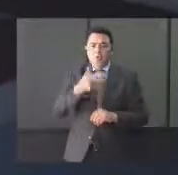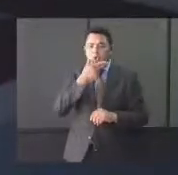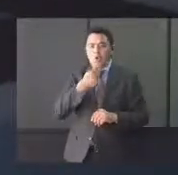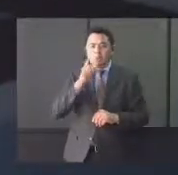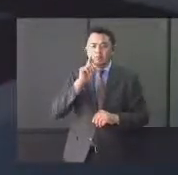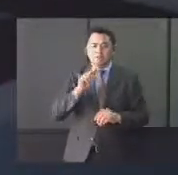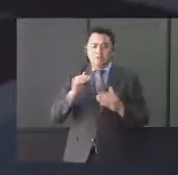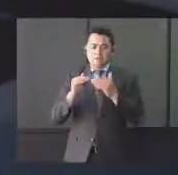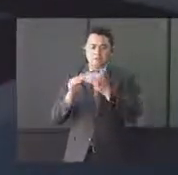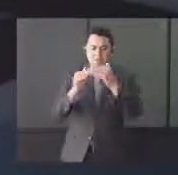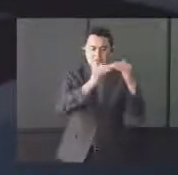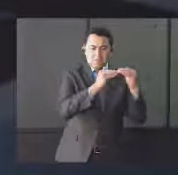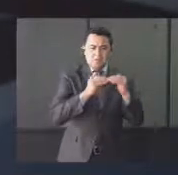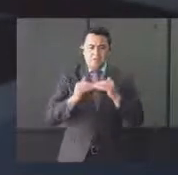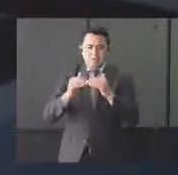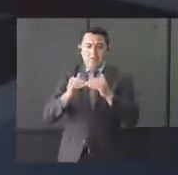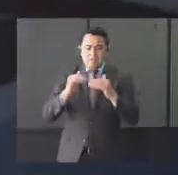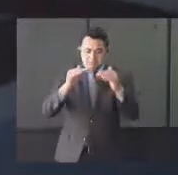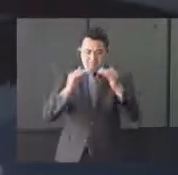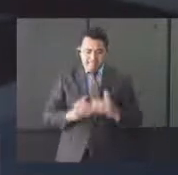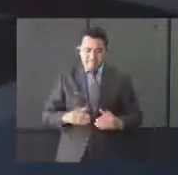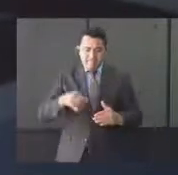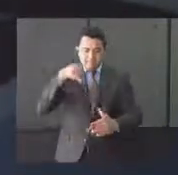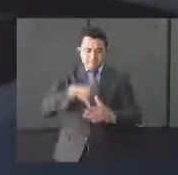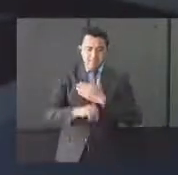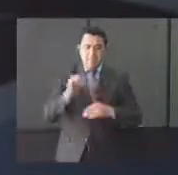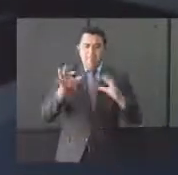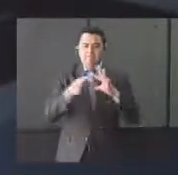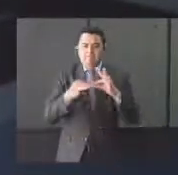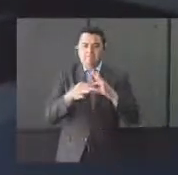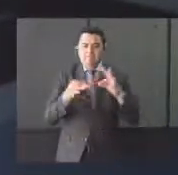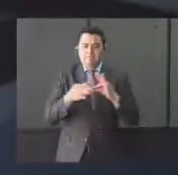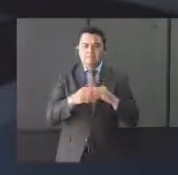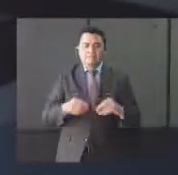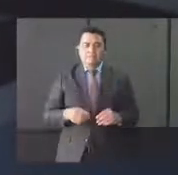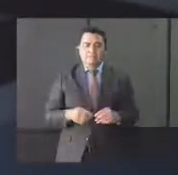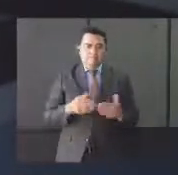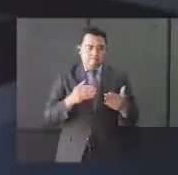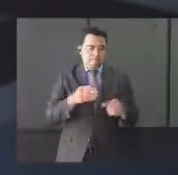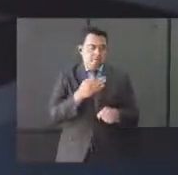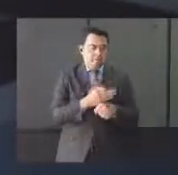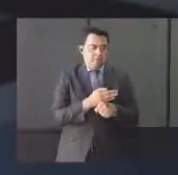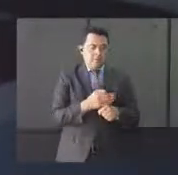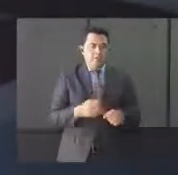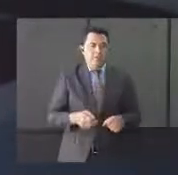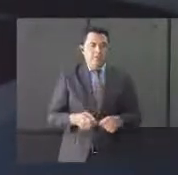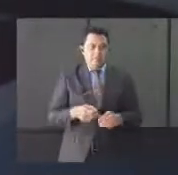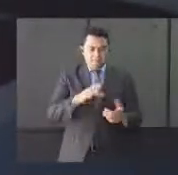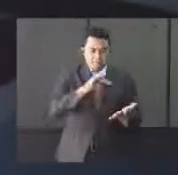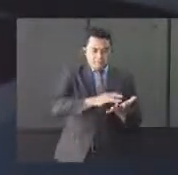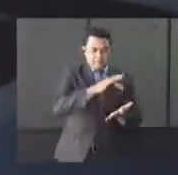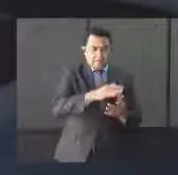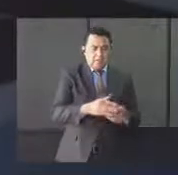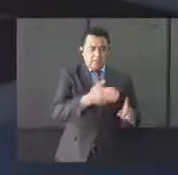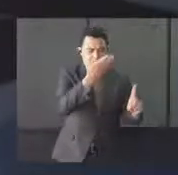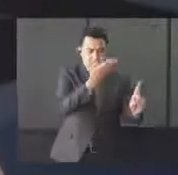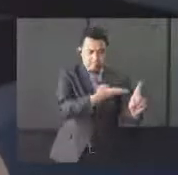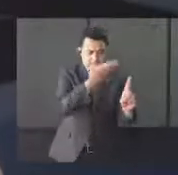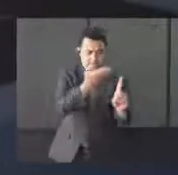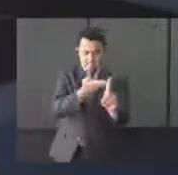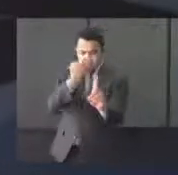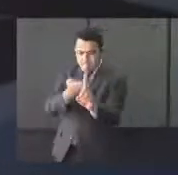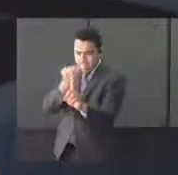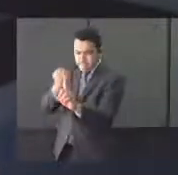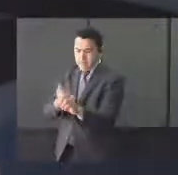gender violence. Now, I would like to thank Victor, Geraldina, has already